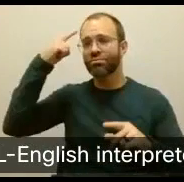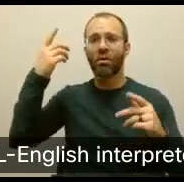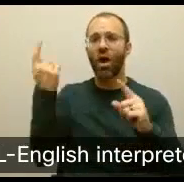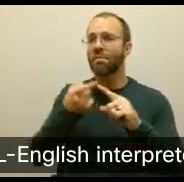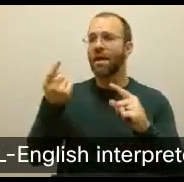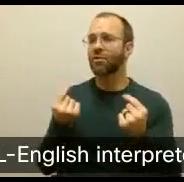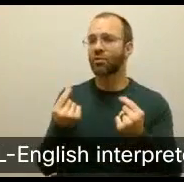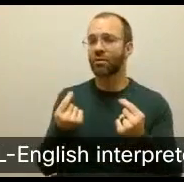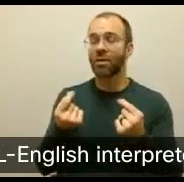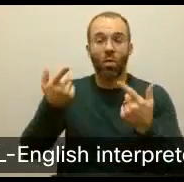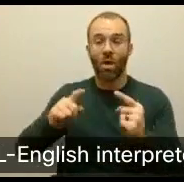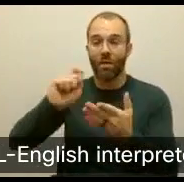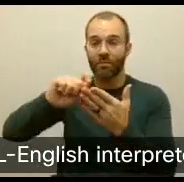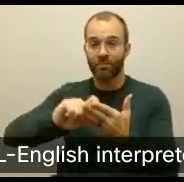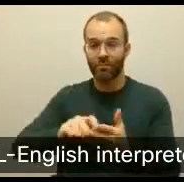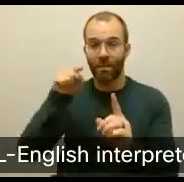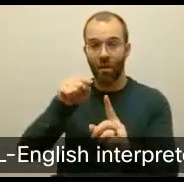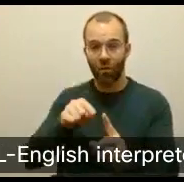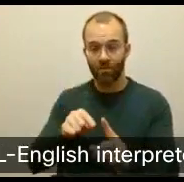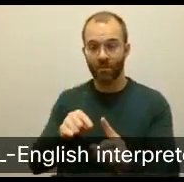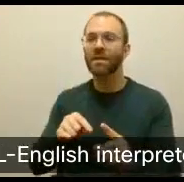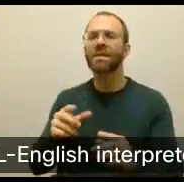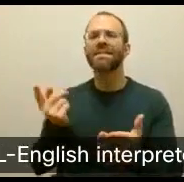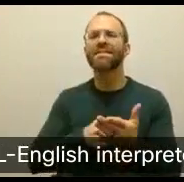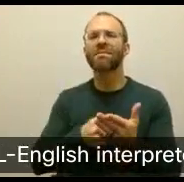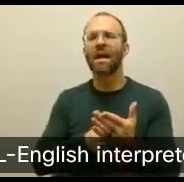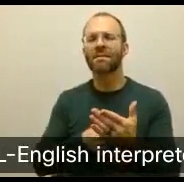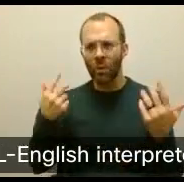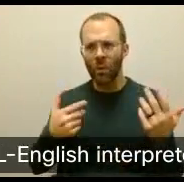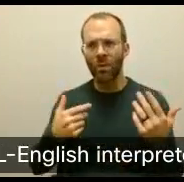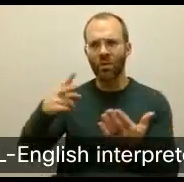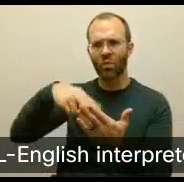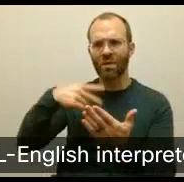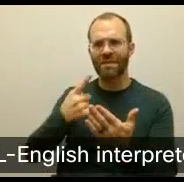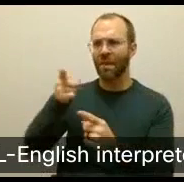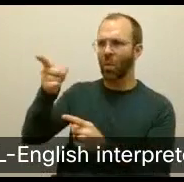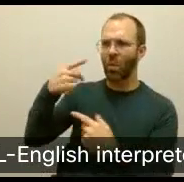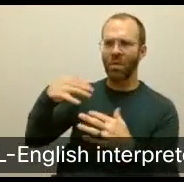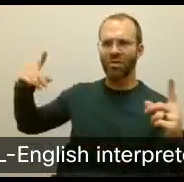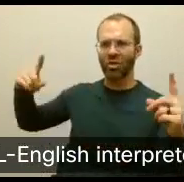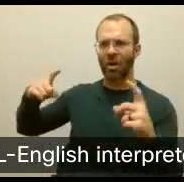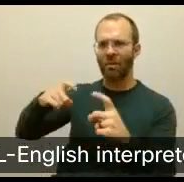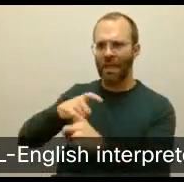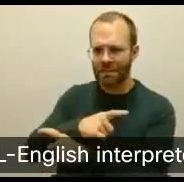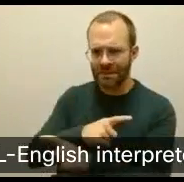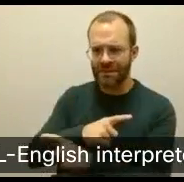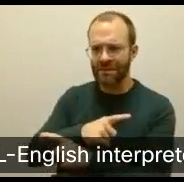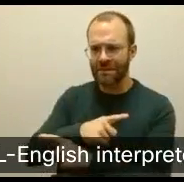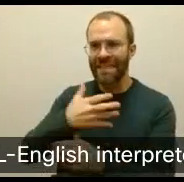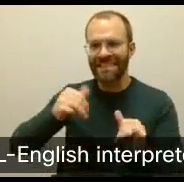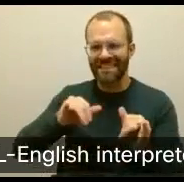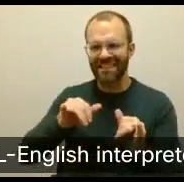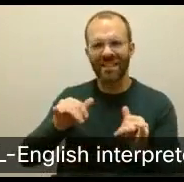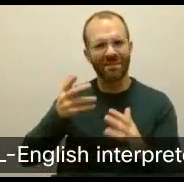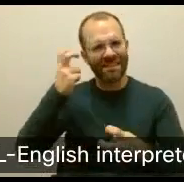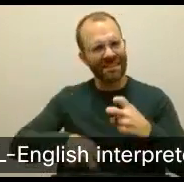notes. Sometimes, though, you may still come across a text that is quite complex, and taking down those actual written notes can still be a really